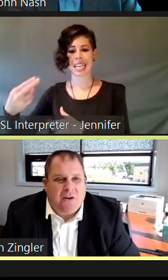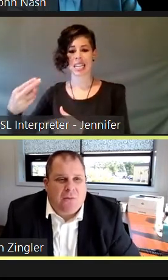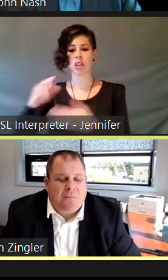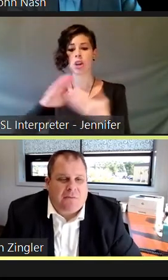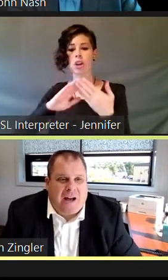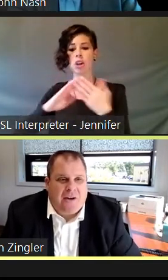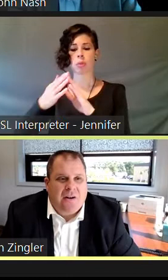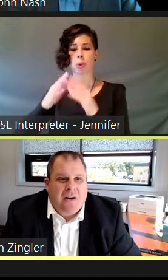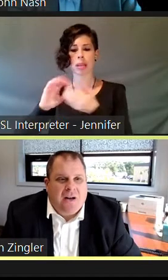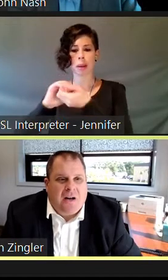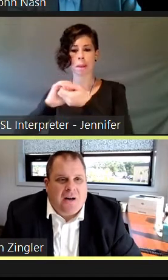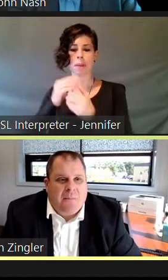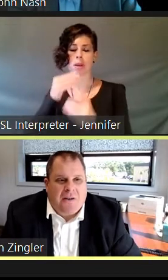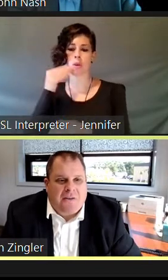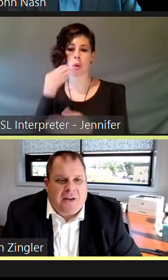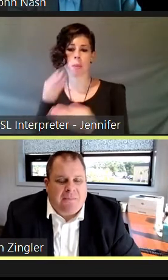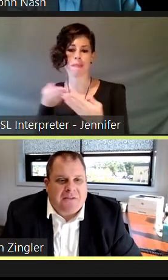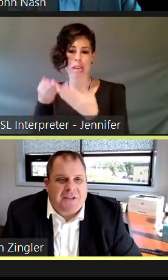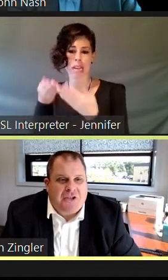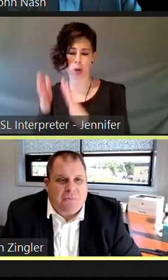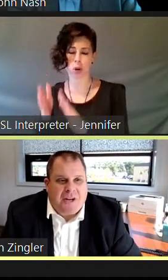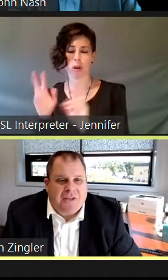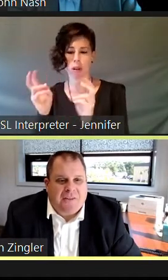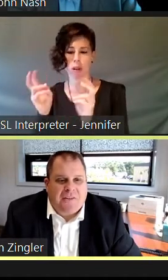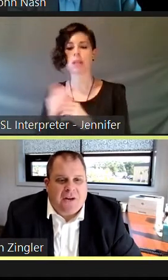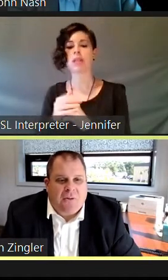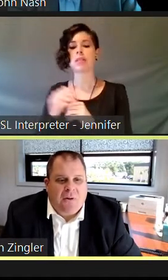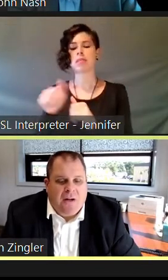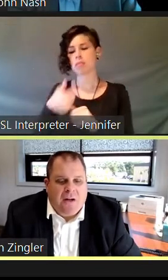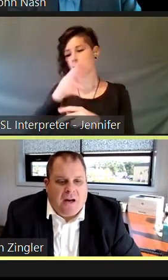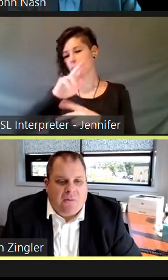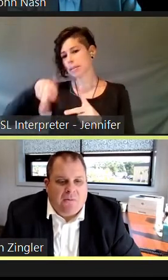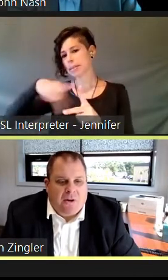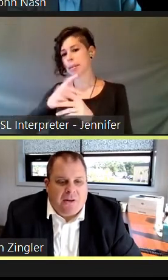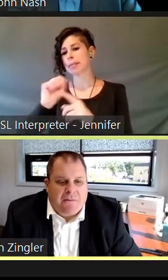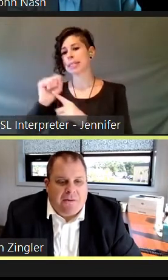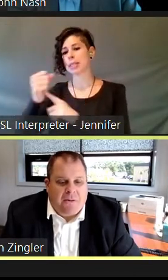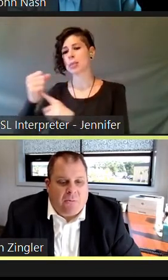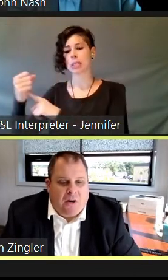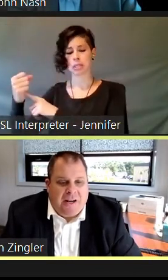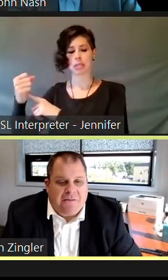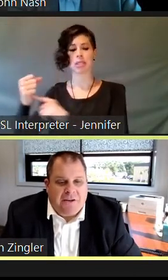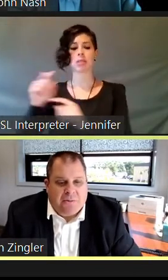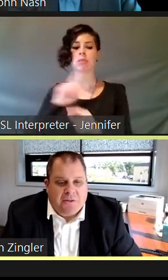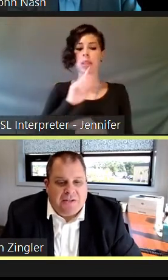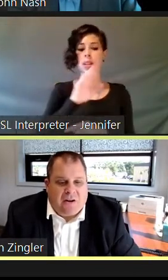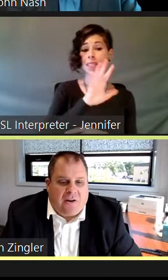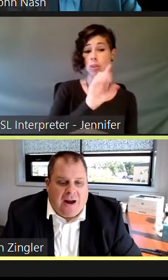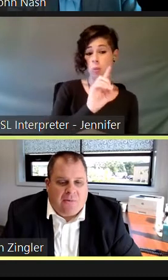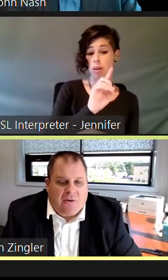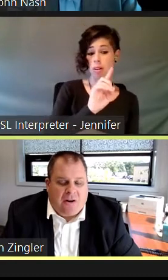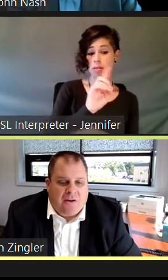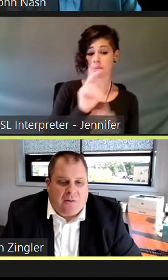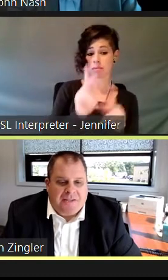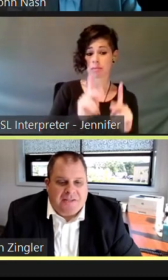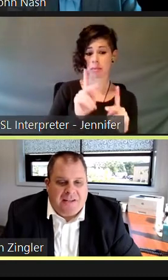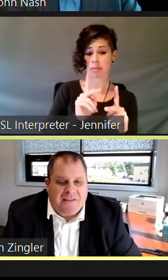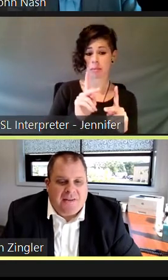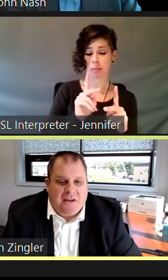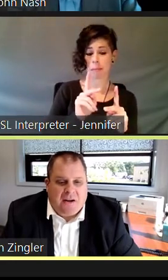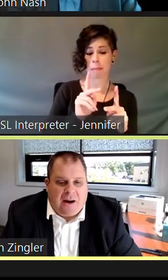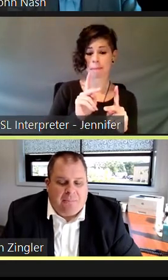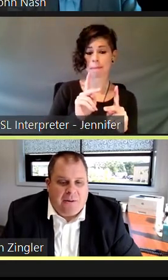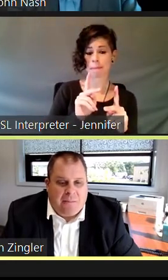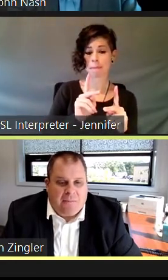companion home provider, other types of situations. So really the 51 individuals in our